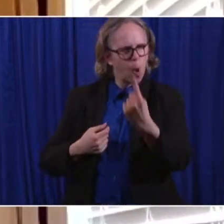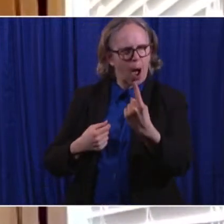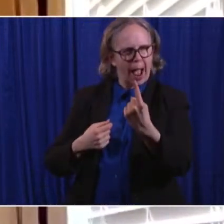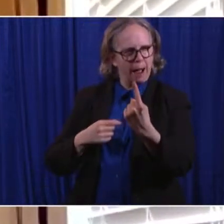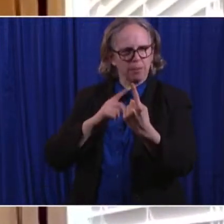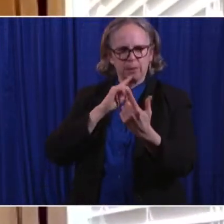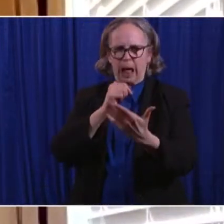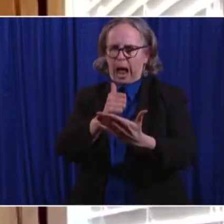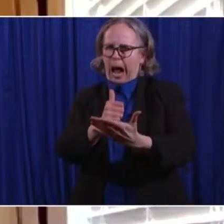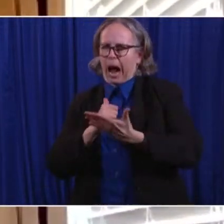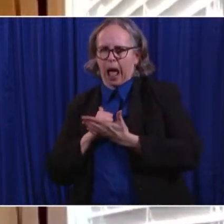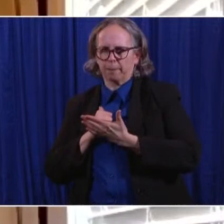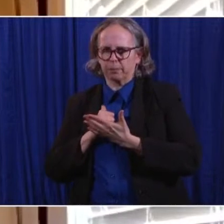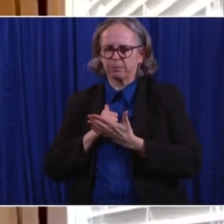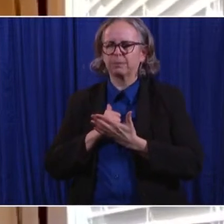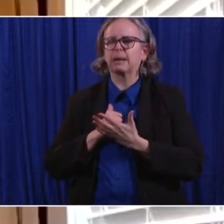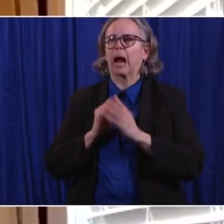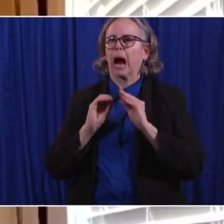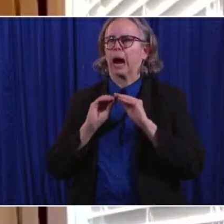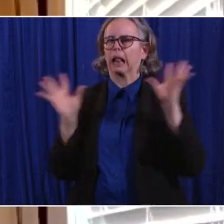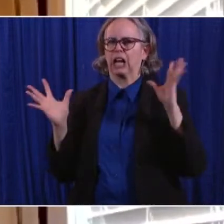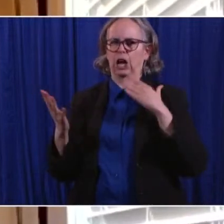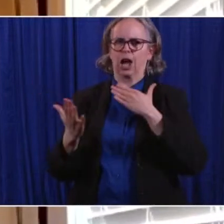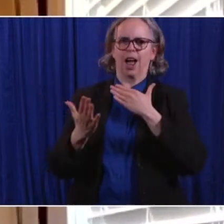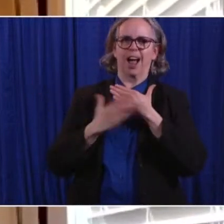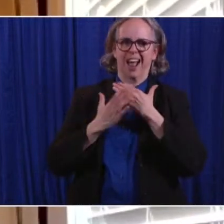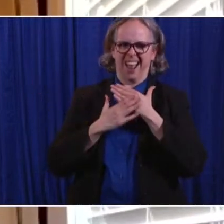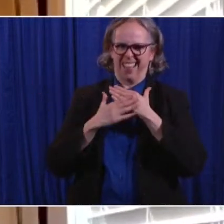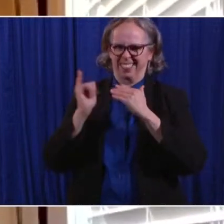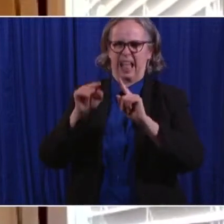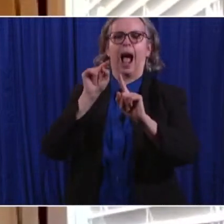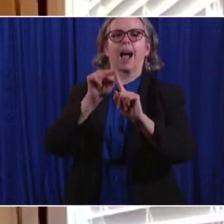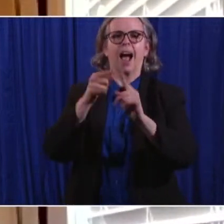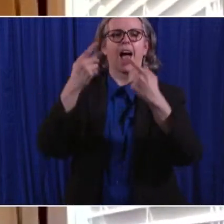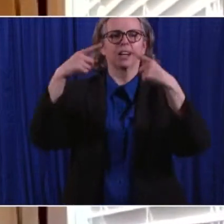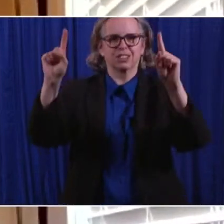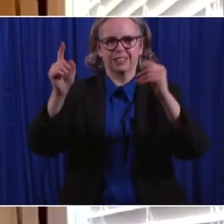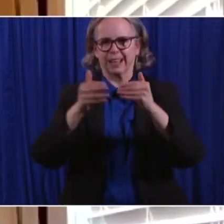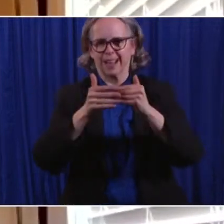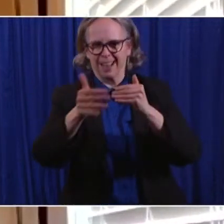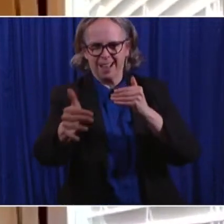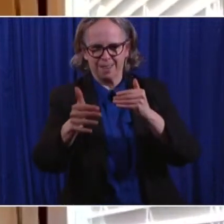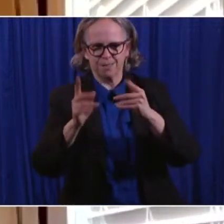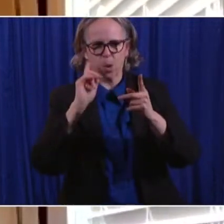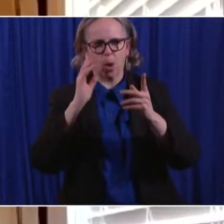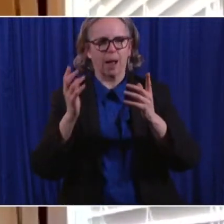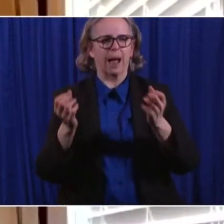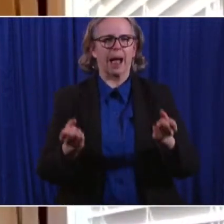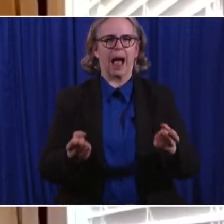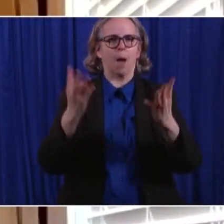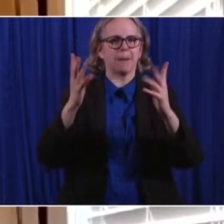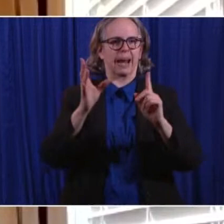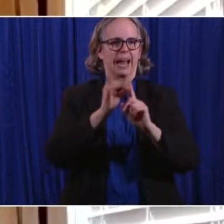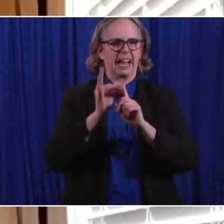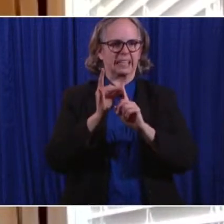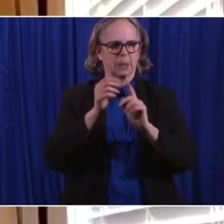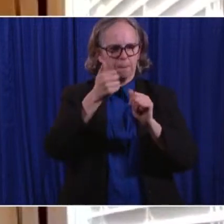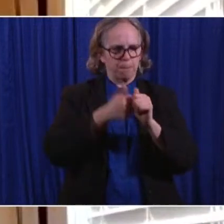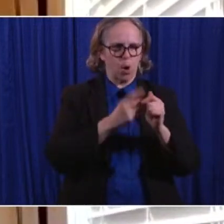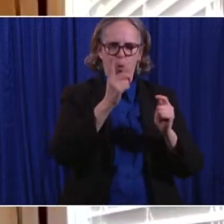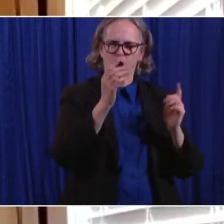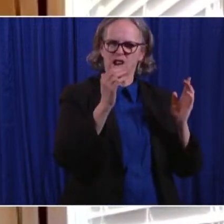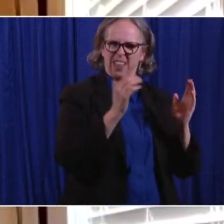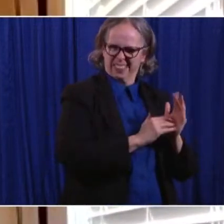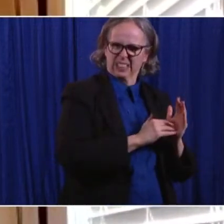that place, was this metric of cases per 100,000. It's a measure that we and